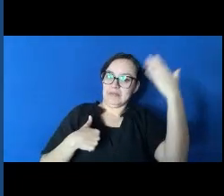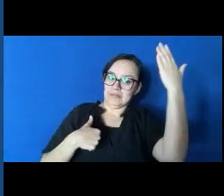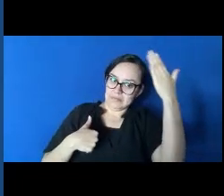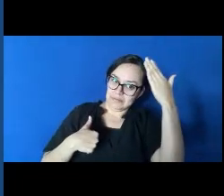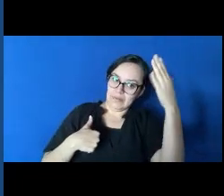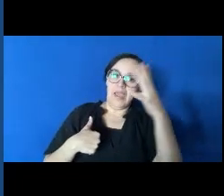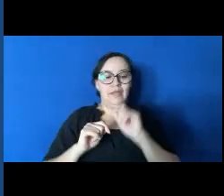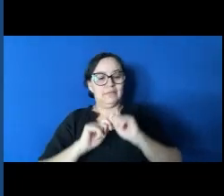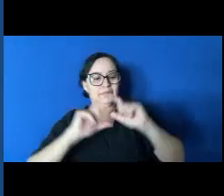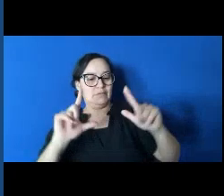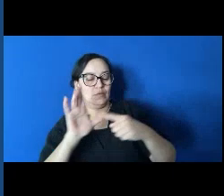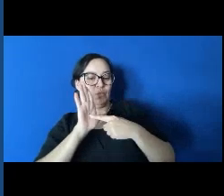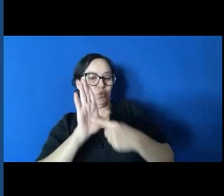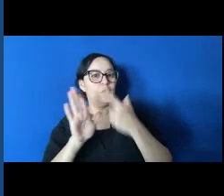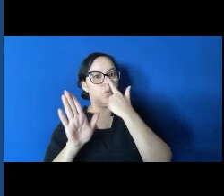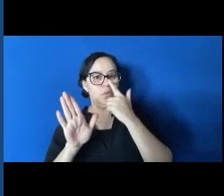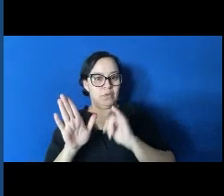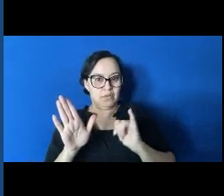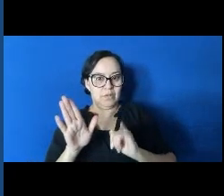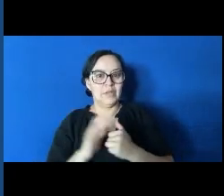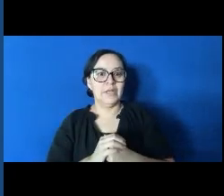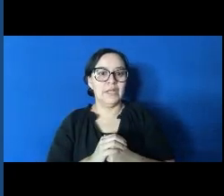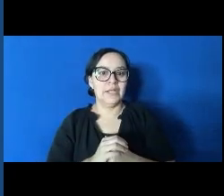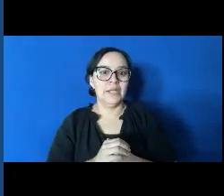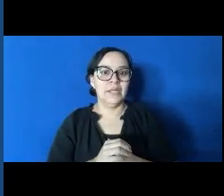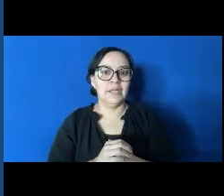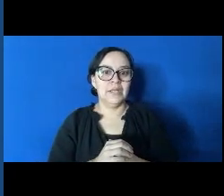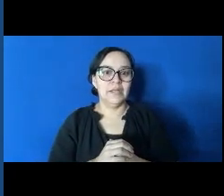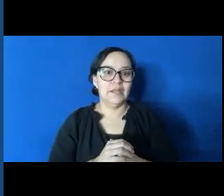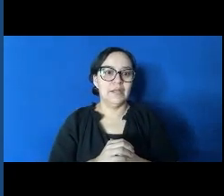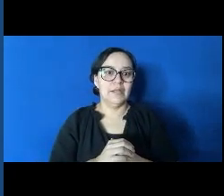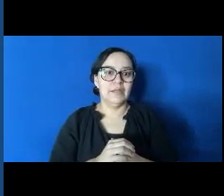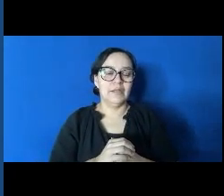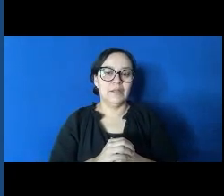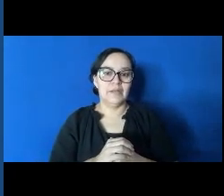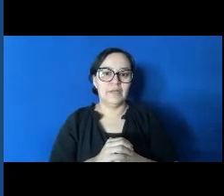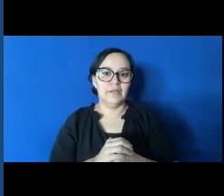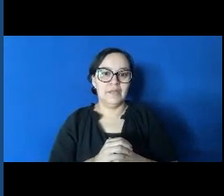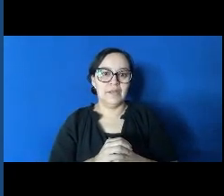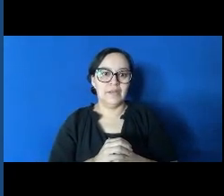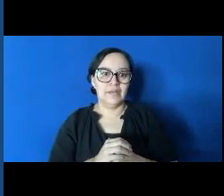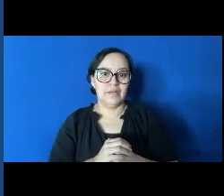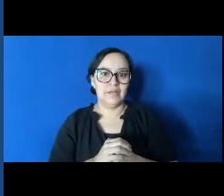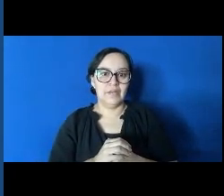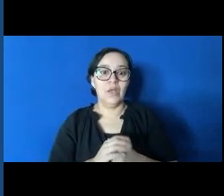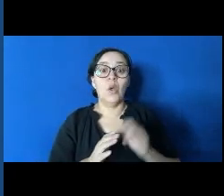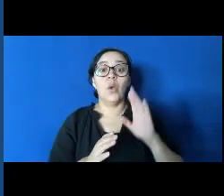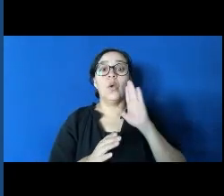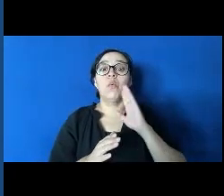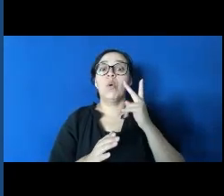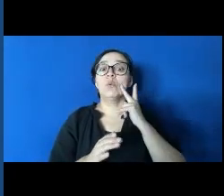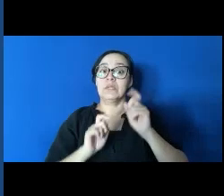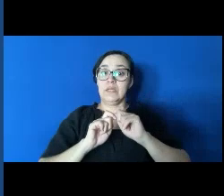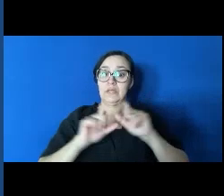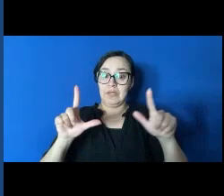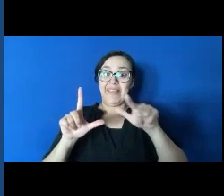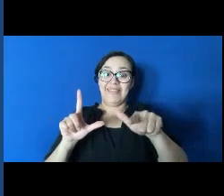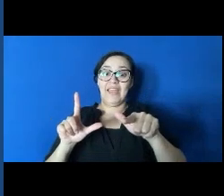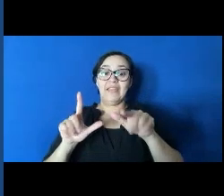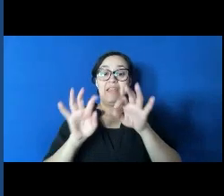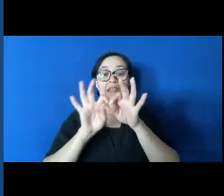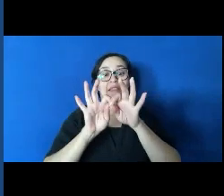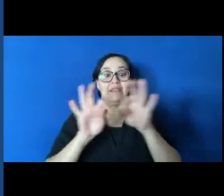to the tool in order Así for us que to show you how to use nuevamente it. si So van once a more, compartir los slides, aquí está el link we're de la going to share the